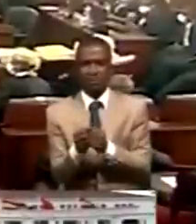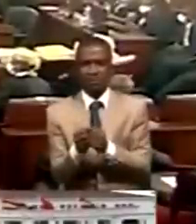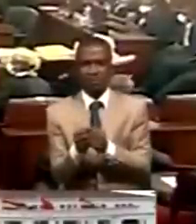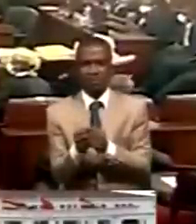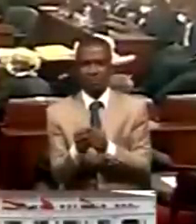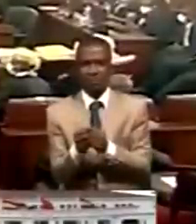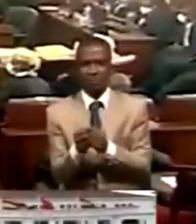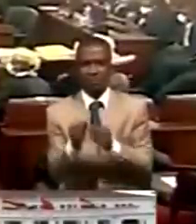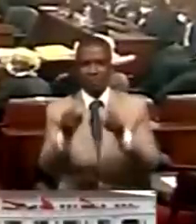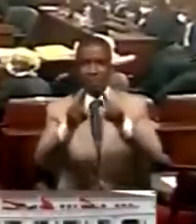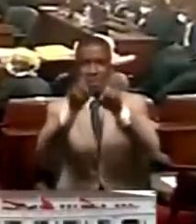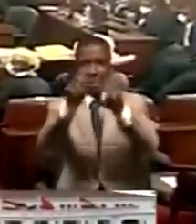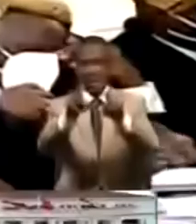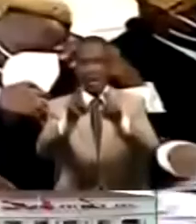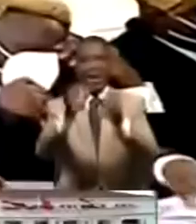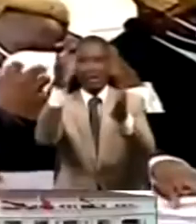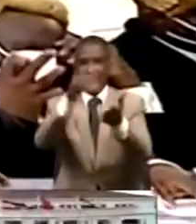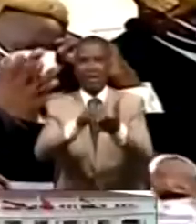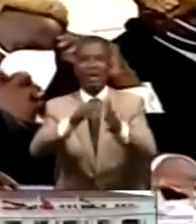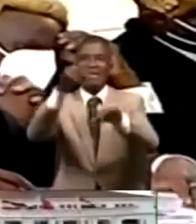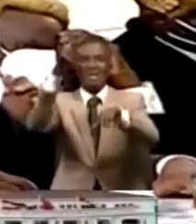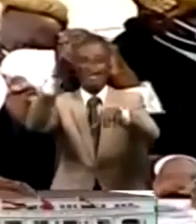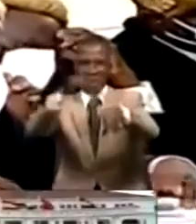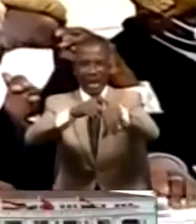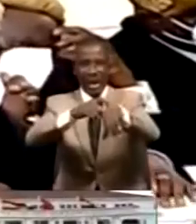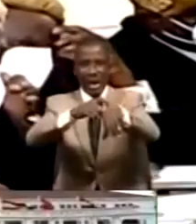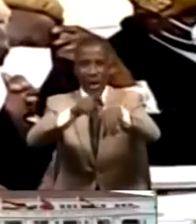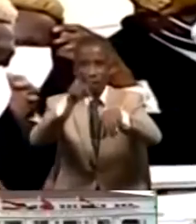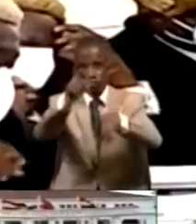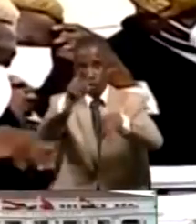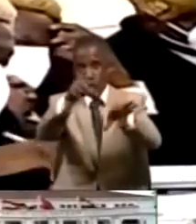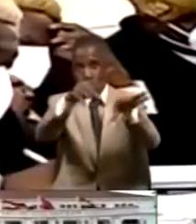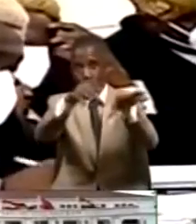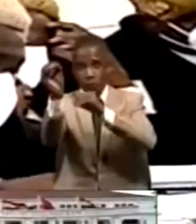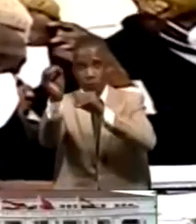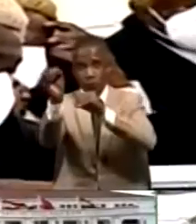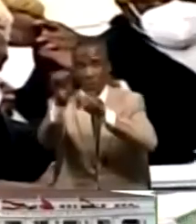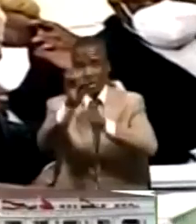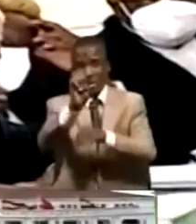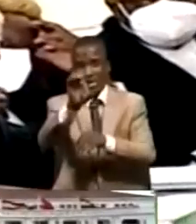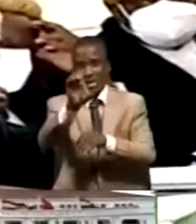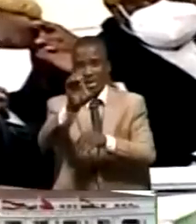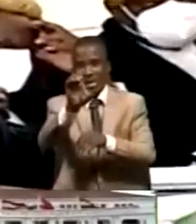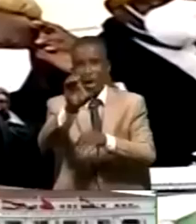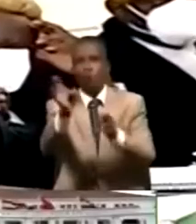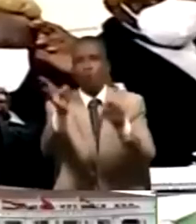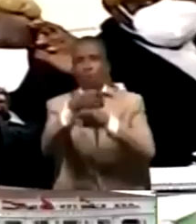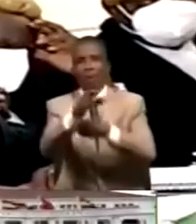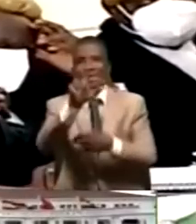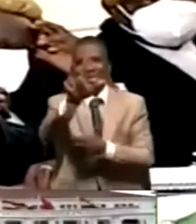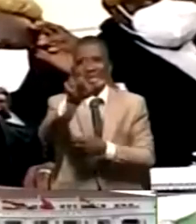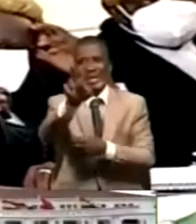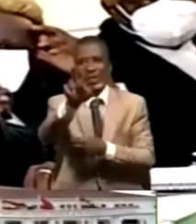I repeat that at the time that you were living after 3:47